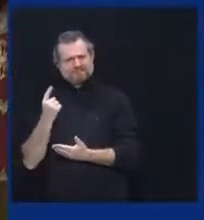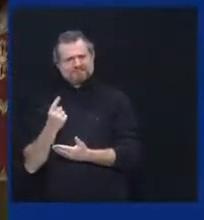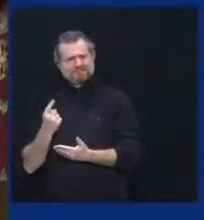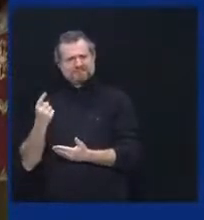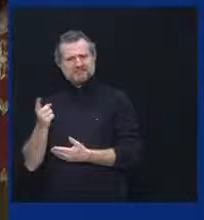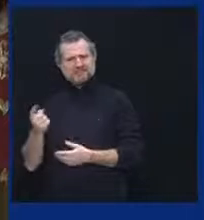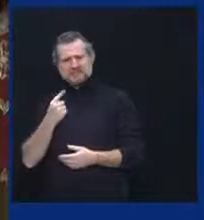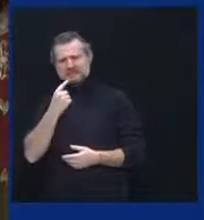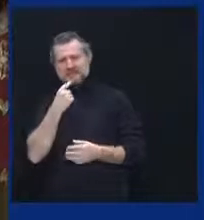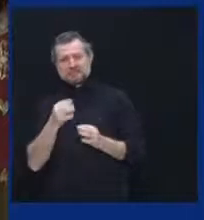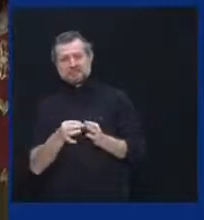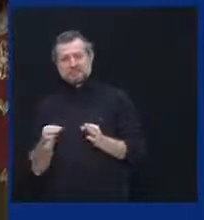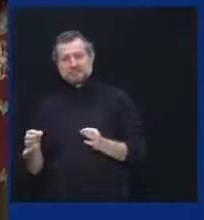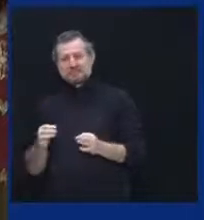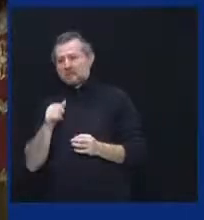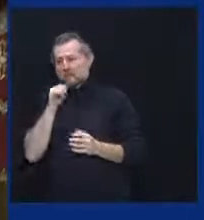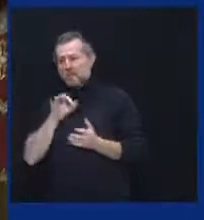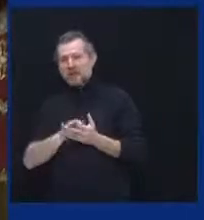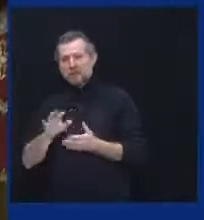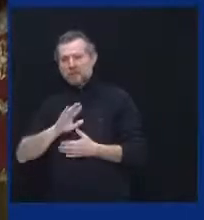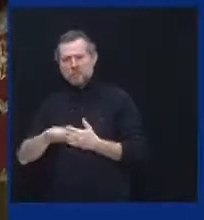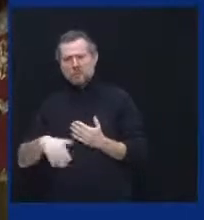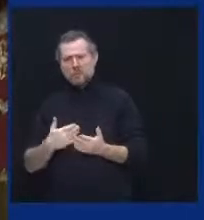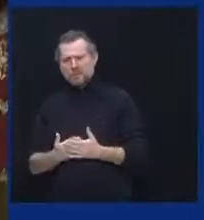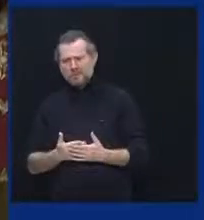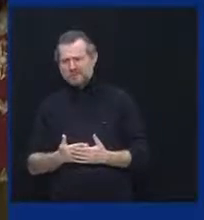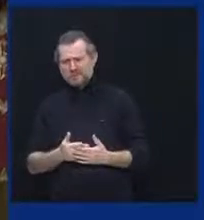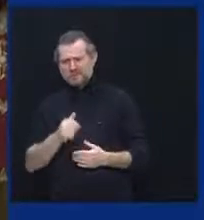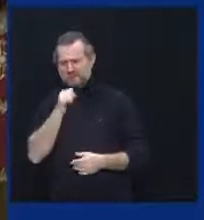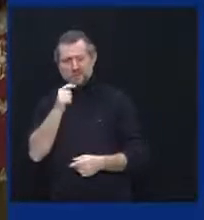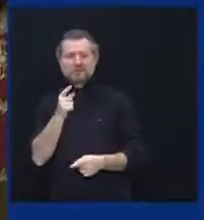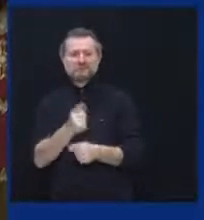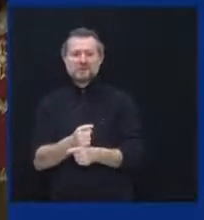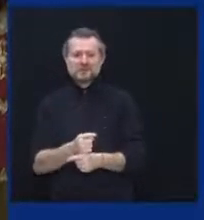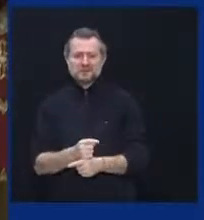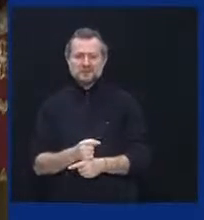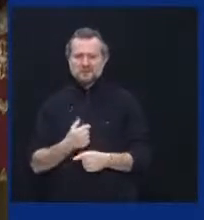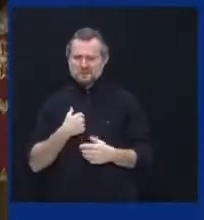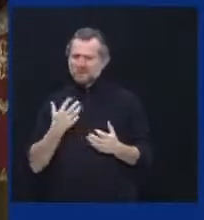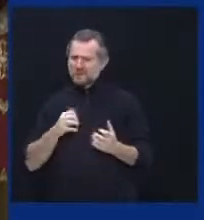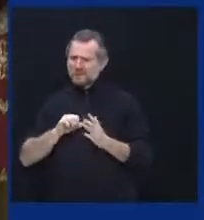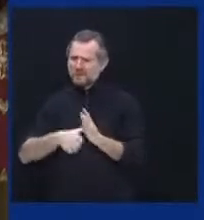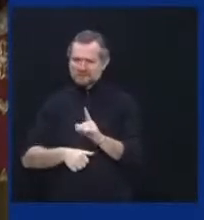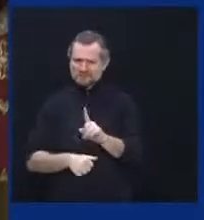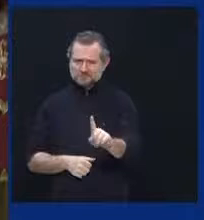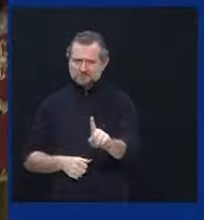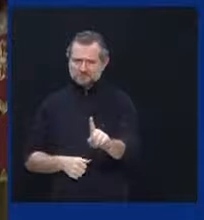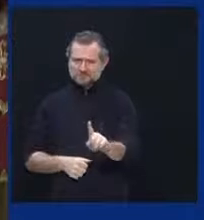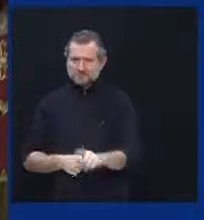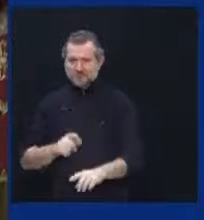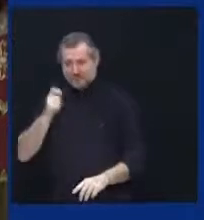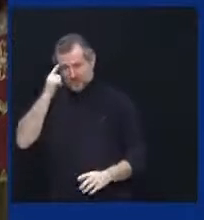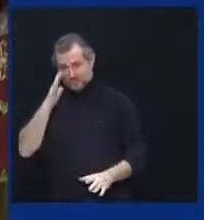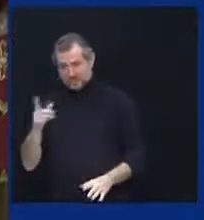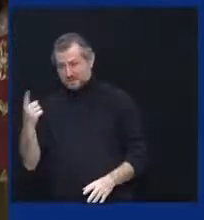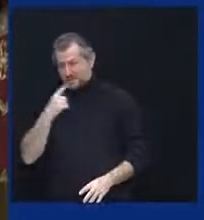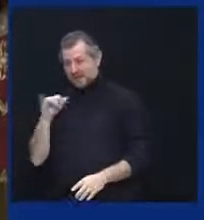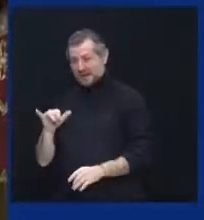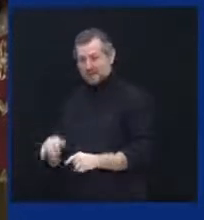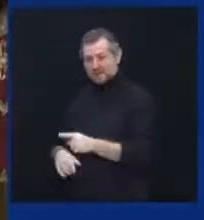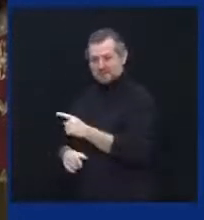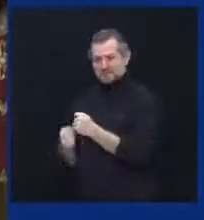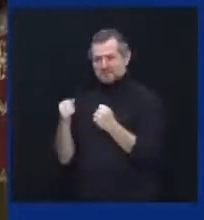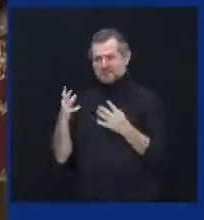was undercounting, that's just factually inaccurate. We wanted to get that out. And Governor, as you have said on all of these